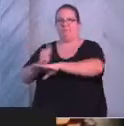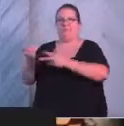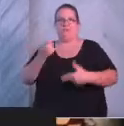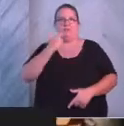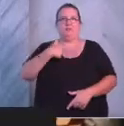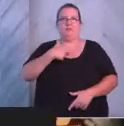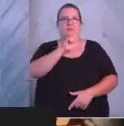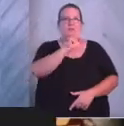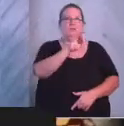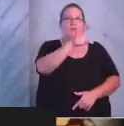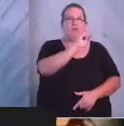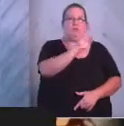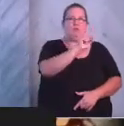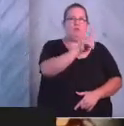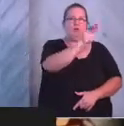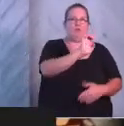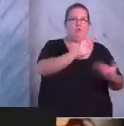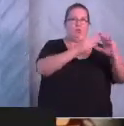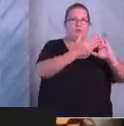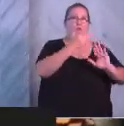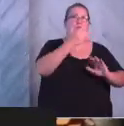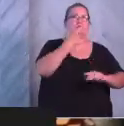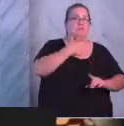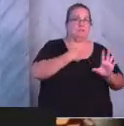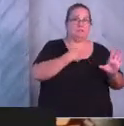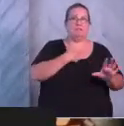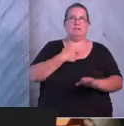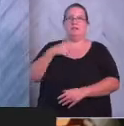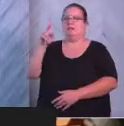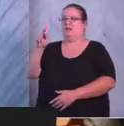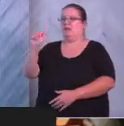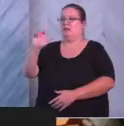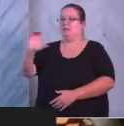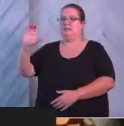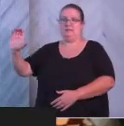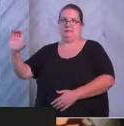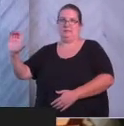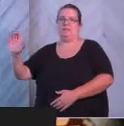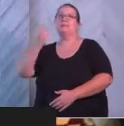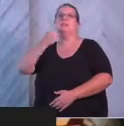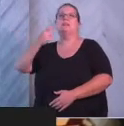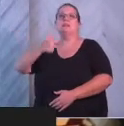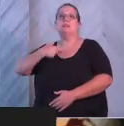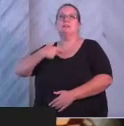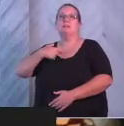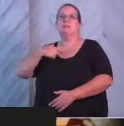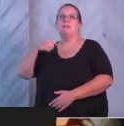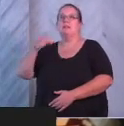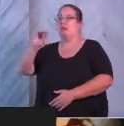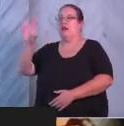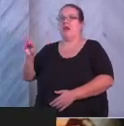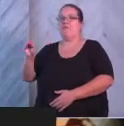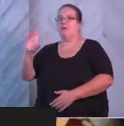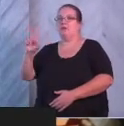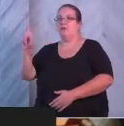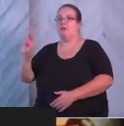the Afro-Carib Community Foundation of Kingston and KACC, Kingston African